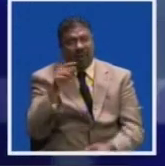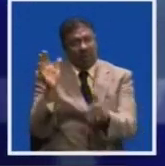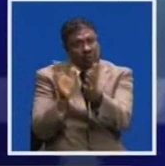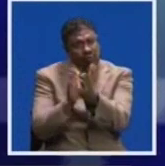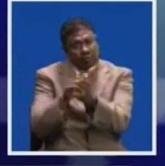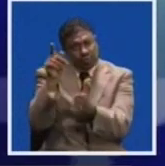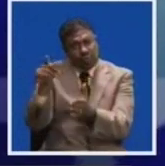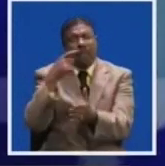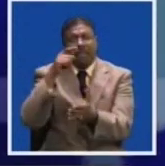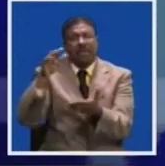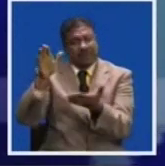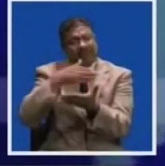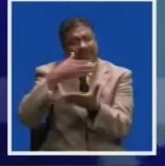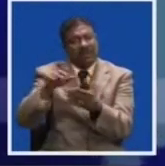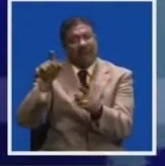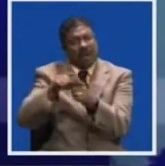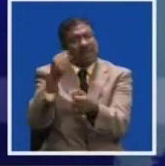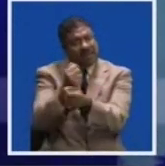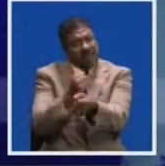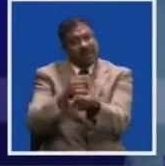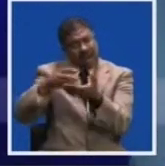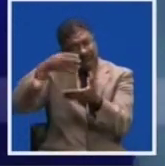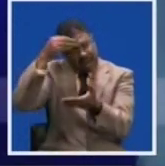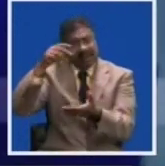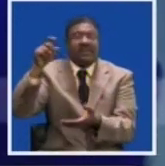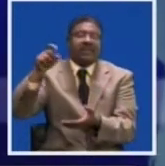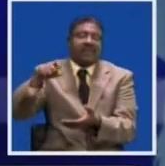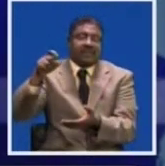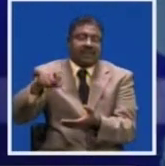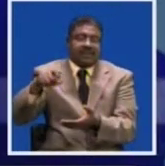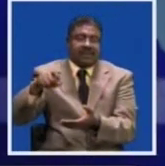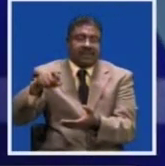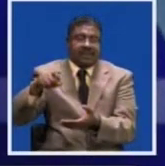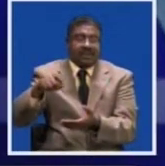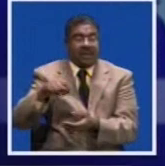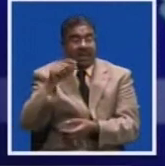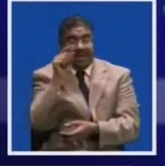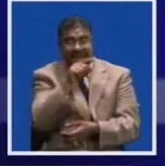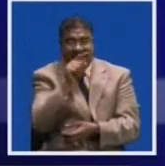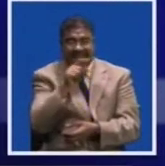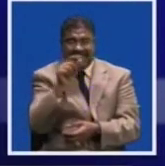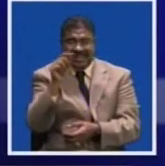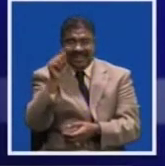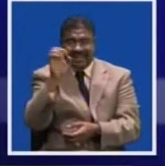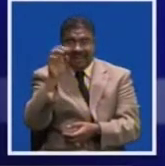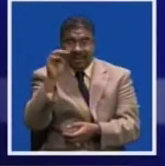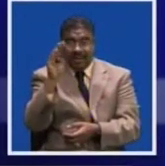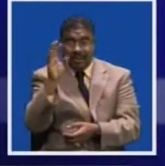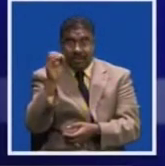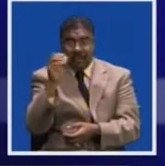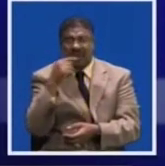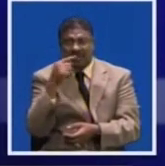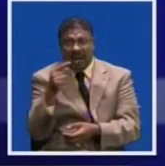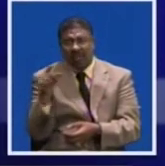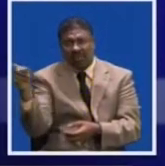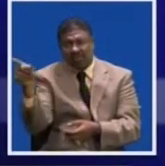as a subject. Meanwhile, ZNBC producer of the Talent Music Search program, Franklin Tembo Jr., said the participants have been exposed